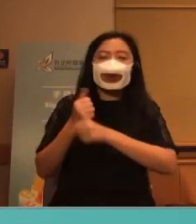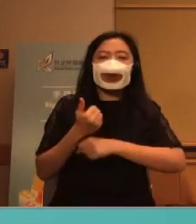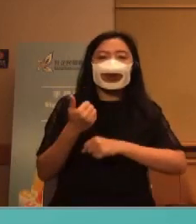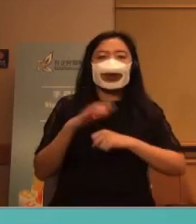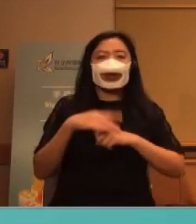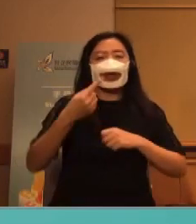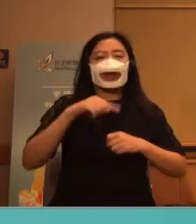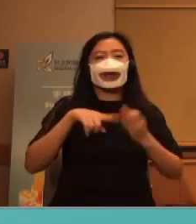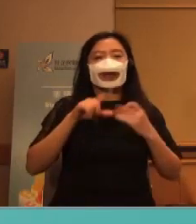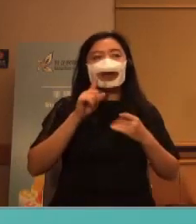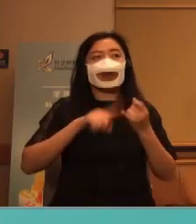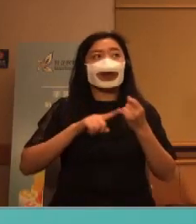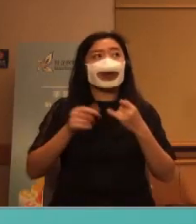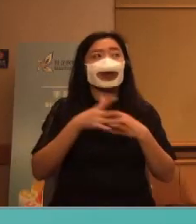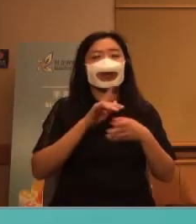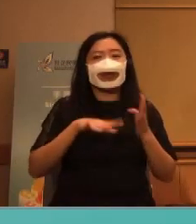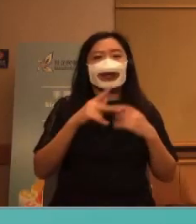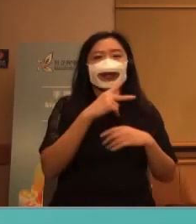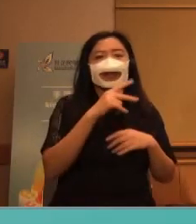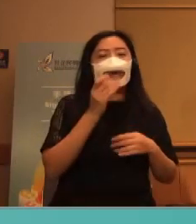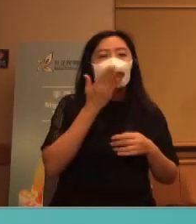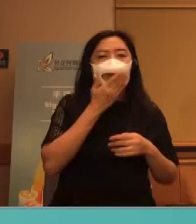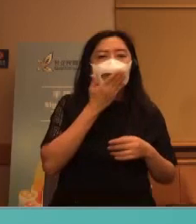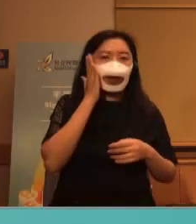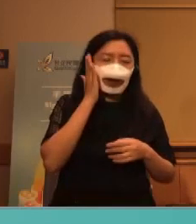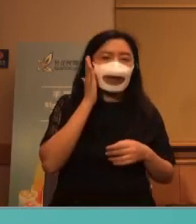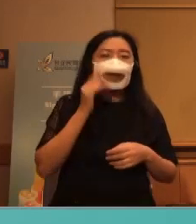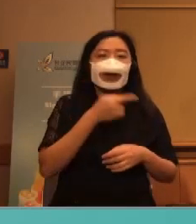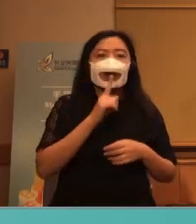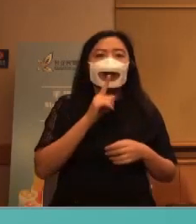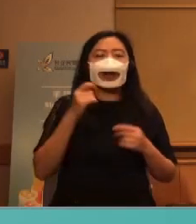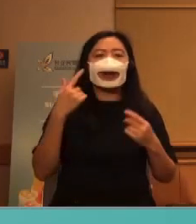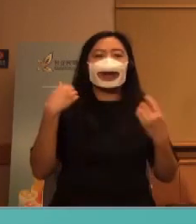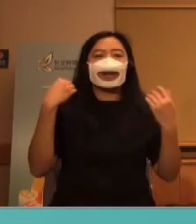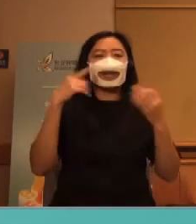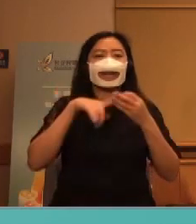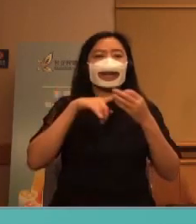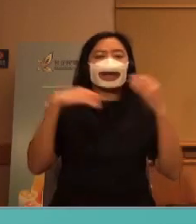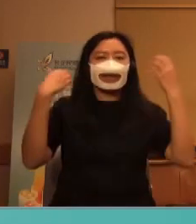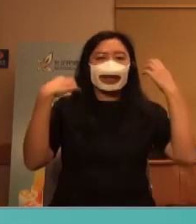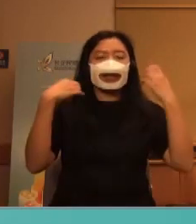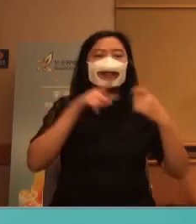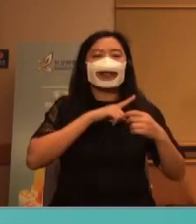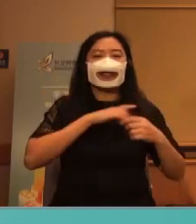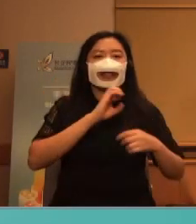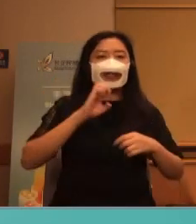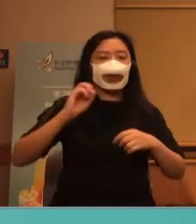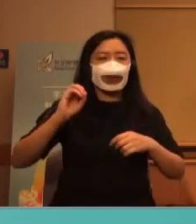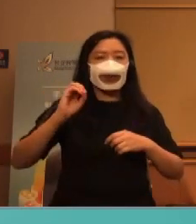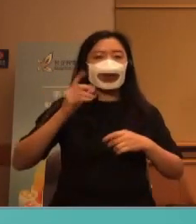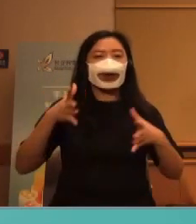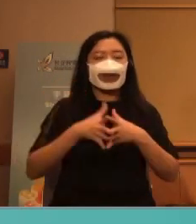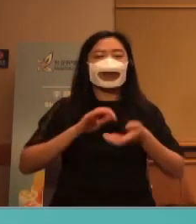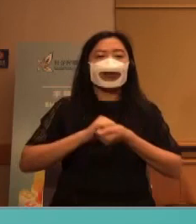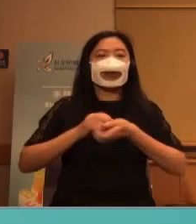Kelvin, who's leading Monkey Bits, the newest project by Monkey Kingdom, who's one of the more successful projects of NFT that's founded